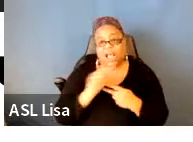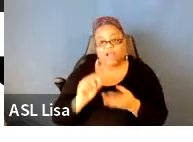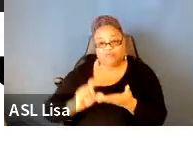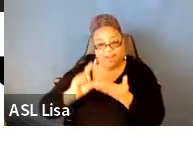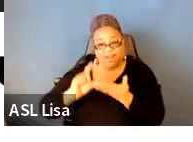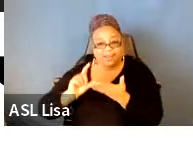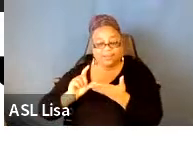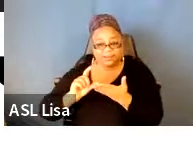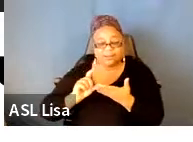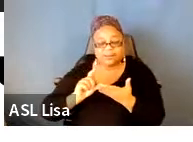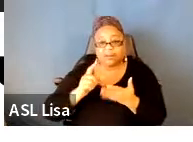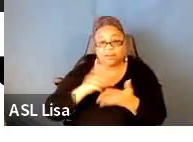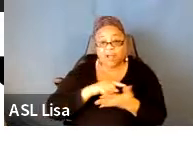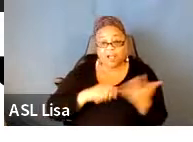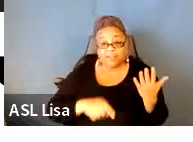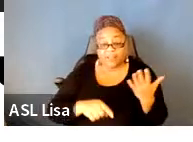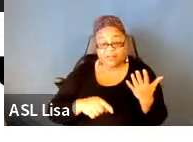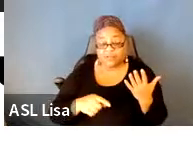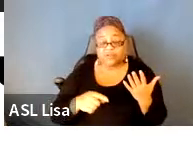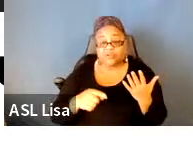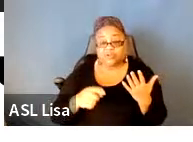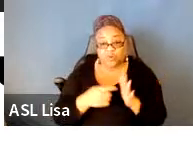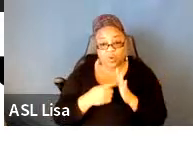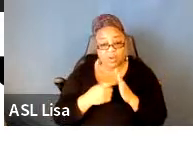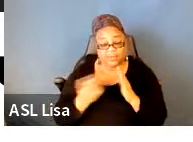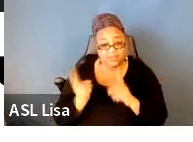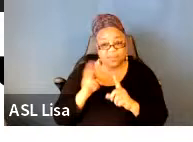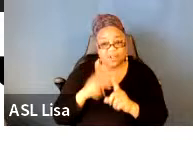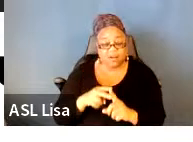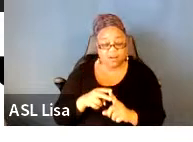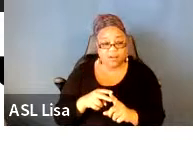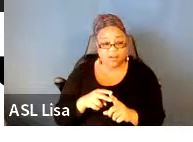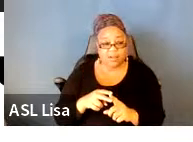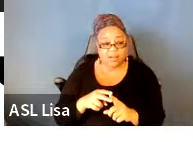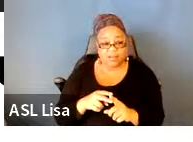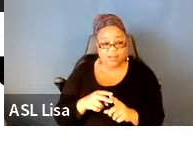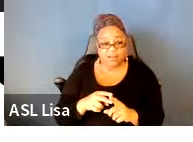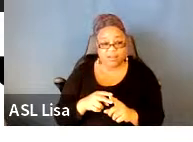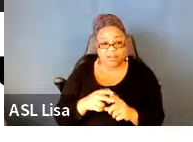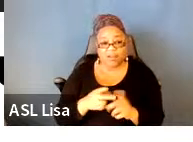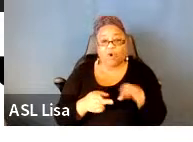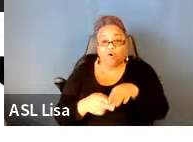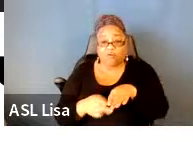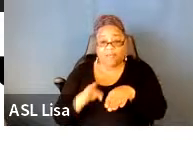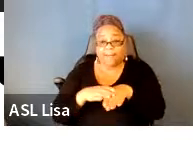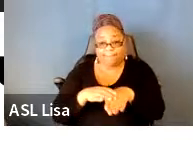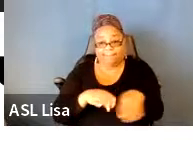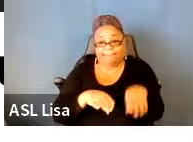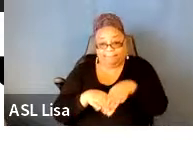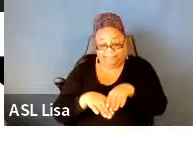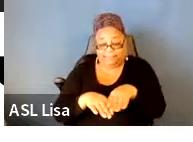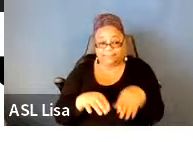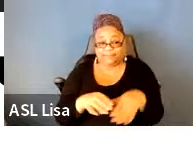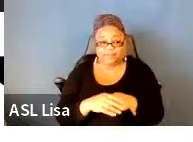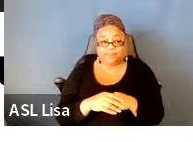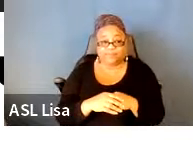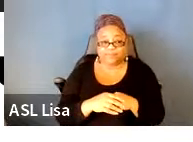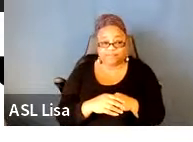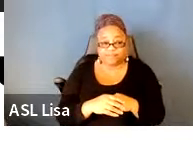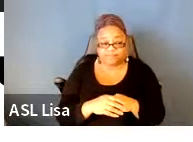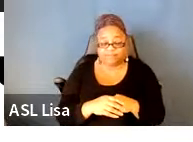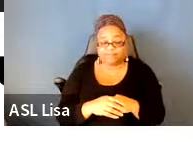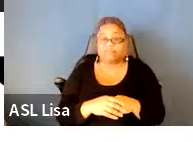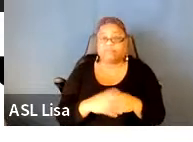these requirements are going to apply, these requirements overlap each other. This includes